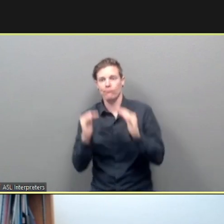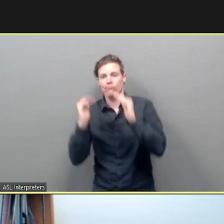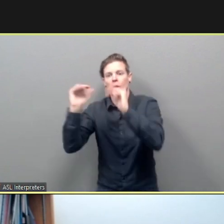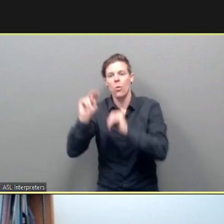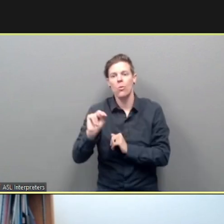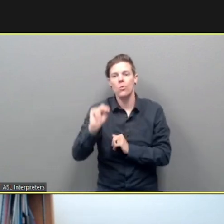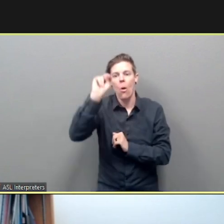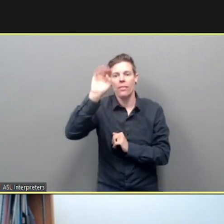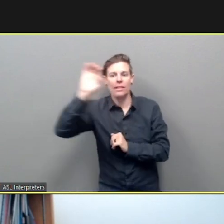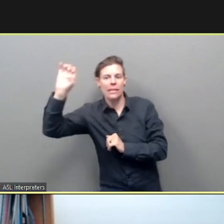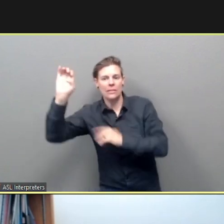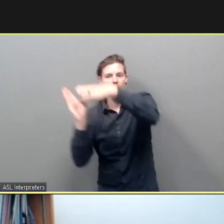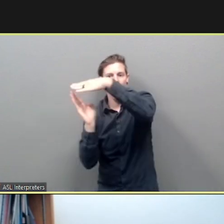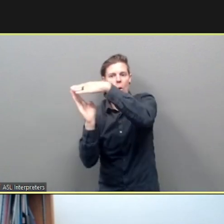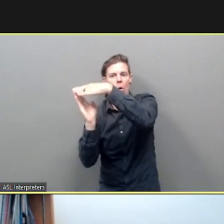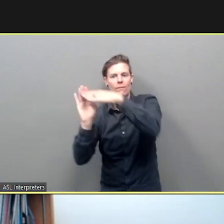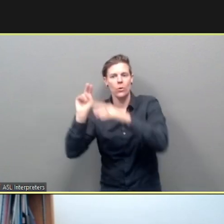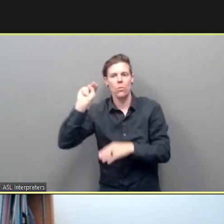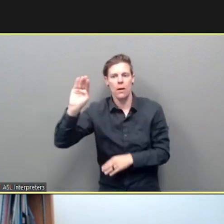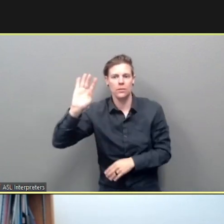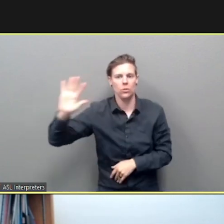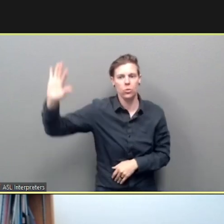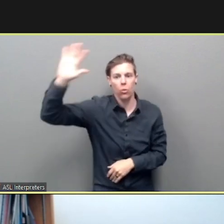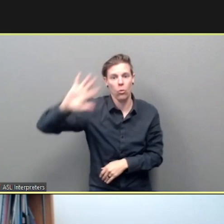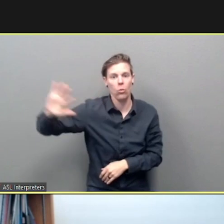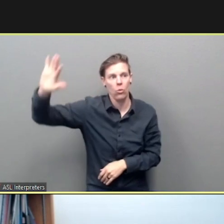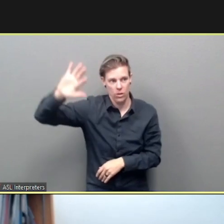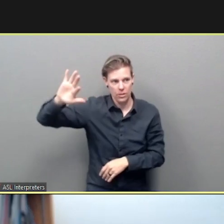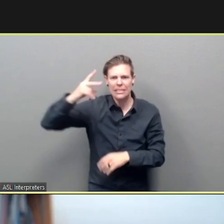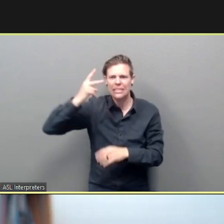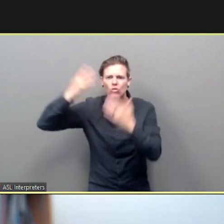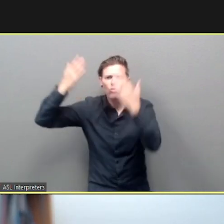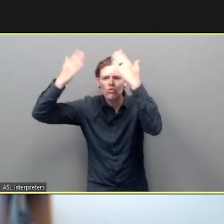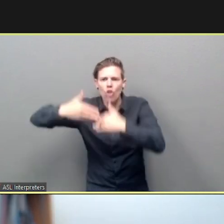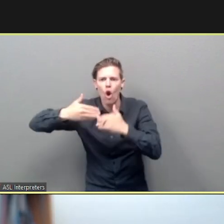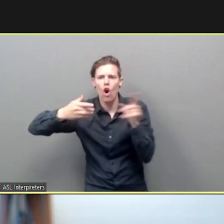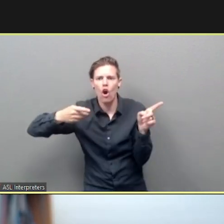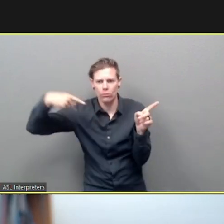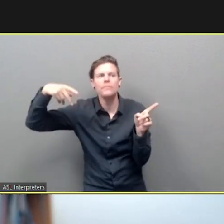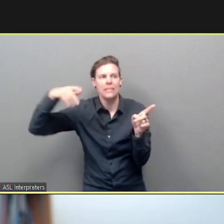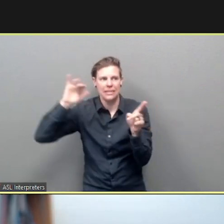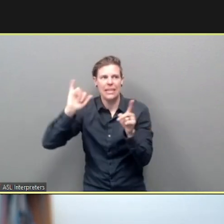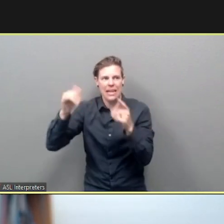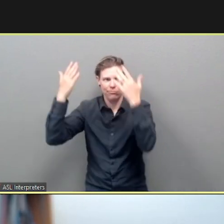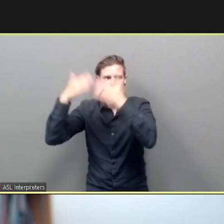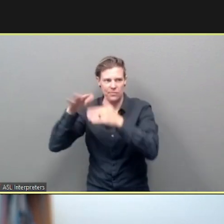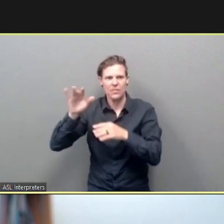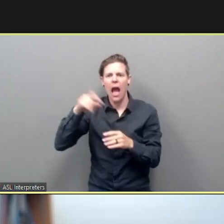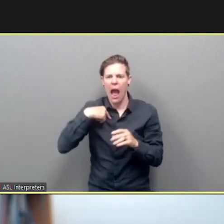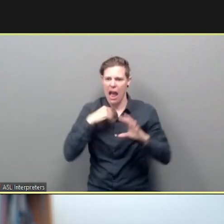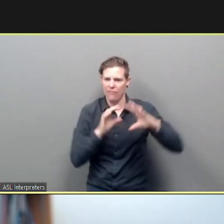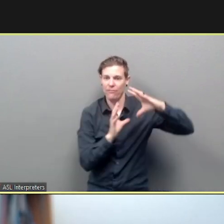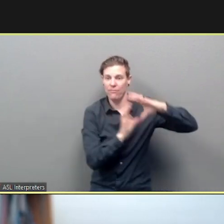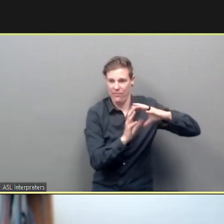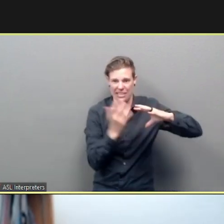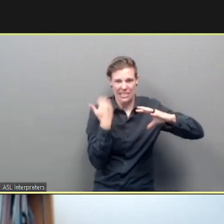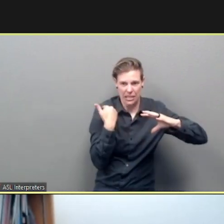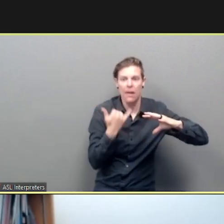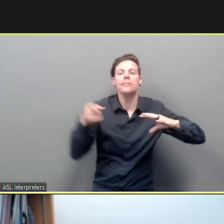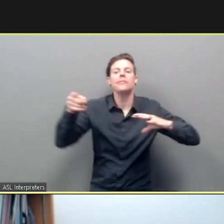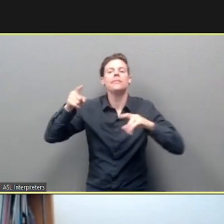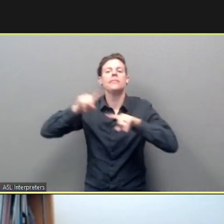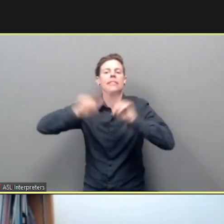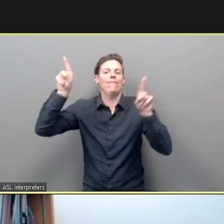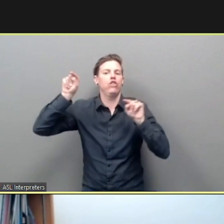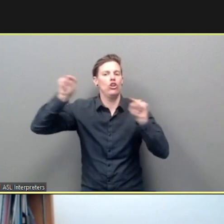a different axis or scale. So this is not as high. We're not